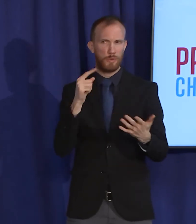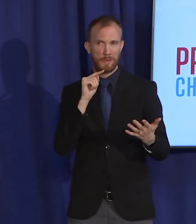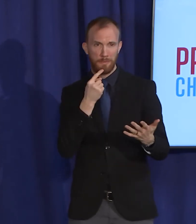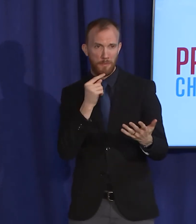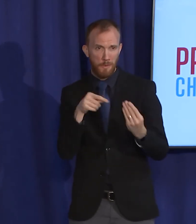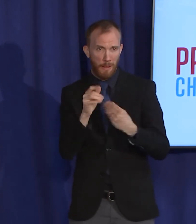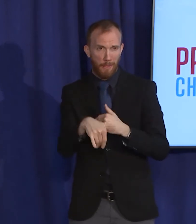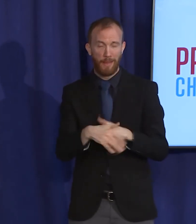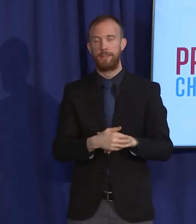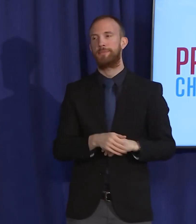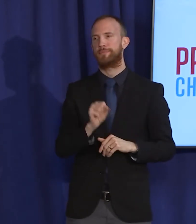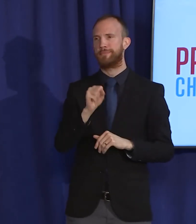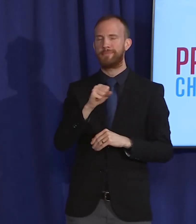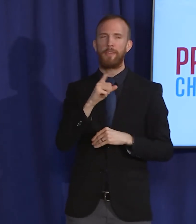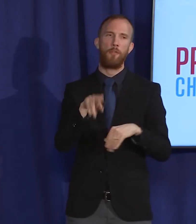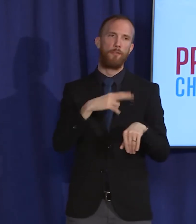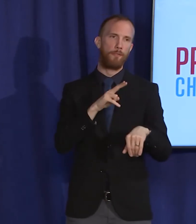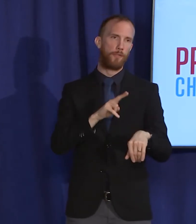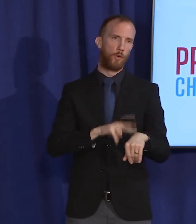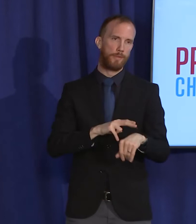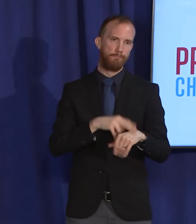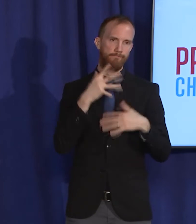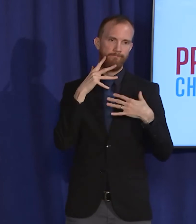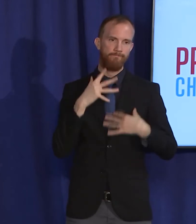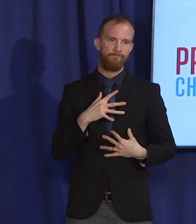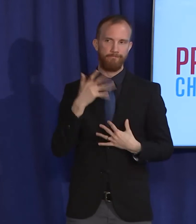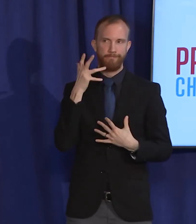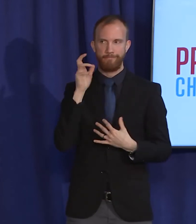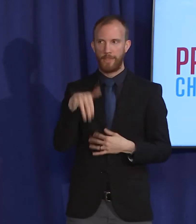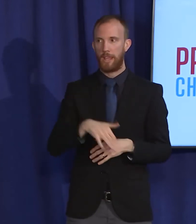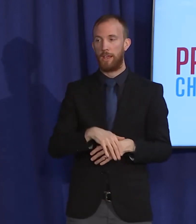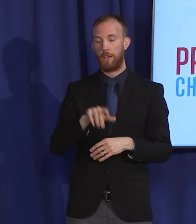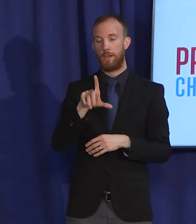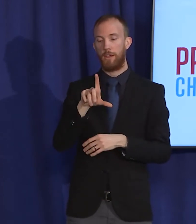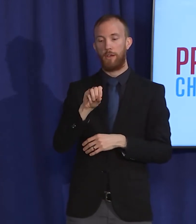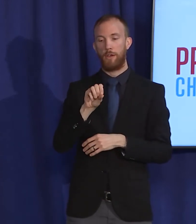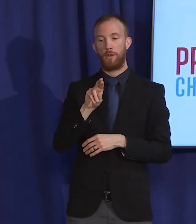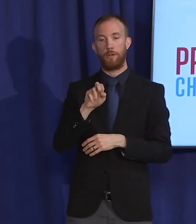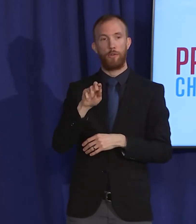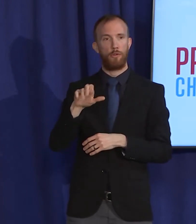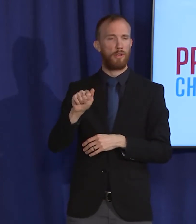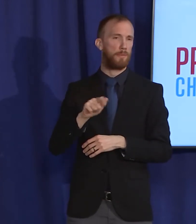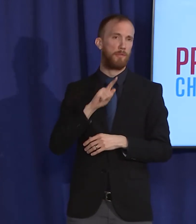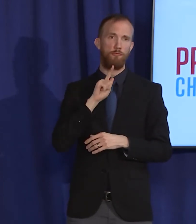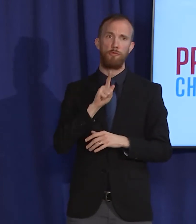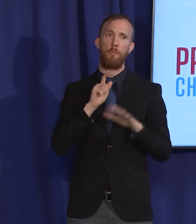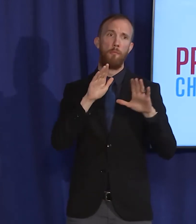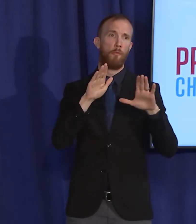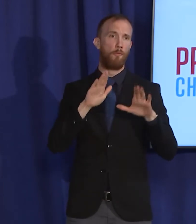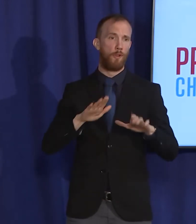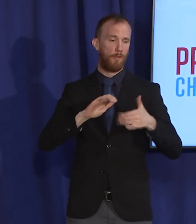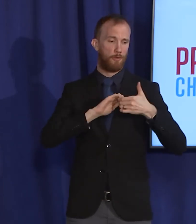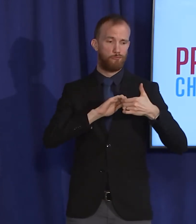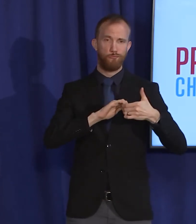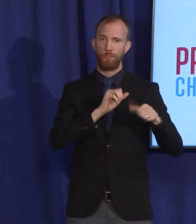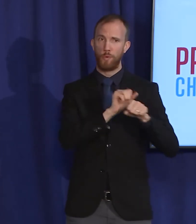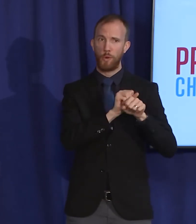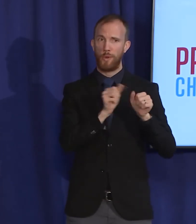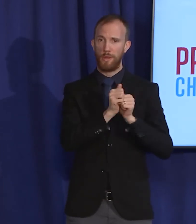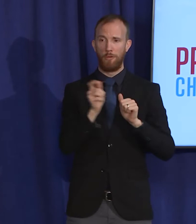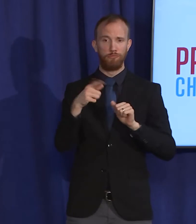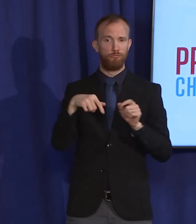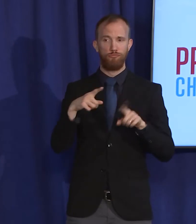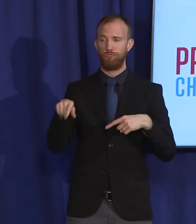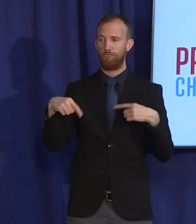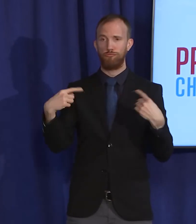about it. As Dr. already said, Loretto has been a tremendous partner with the city and